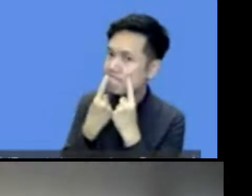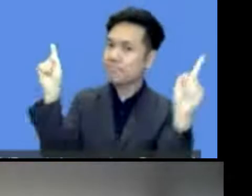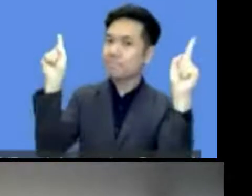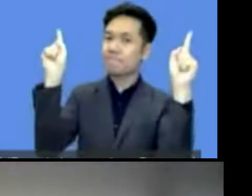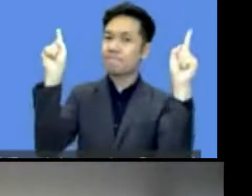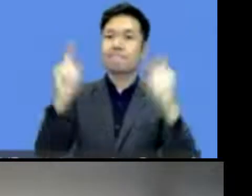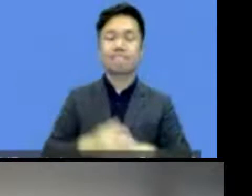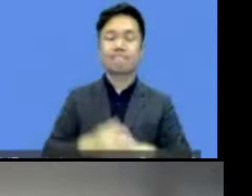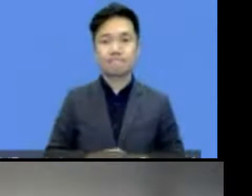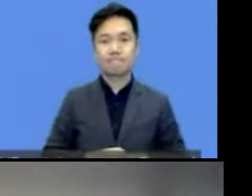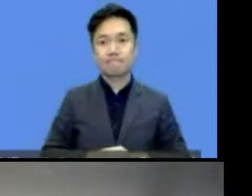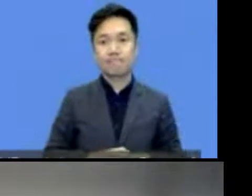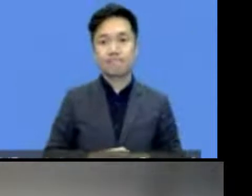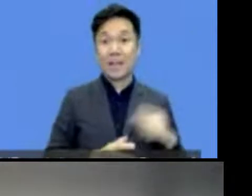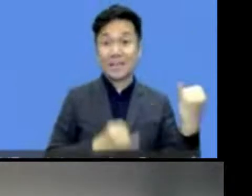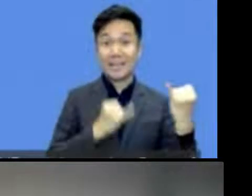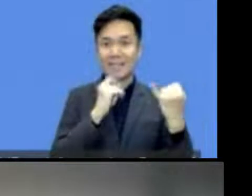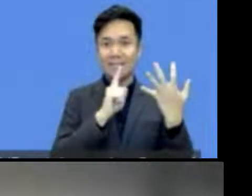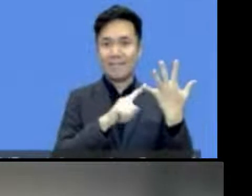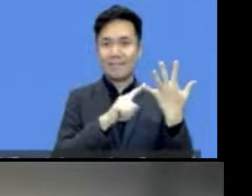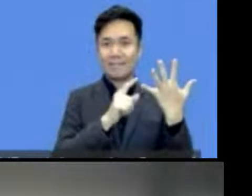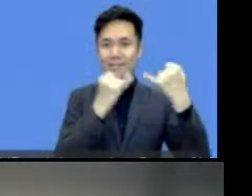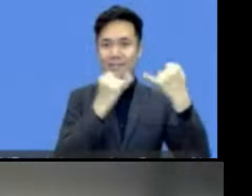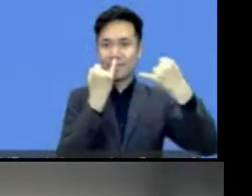Going to the last slide, please.